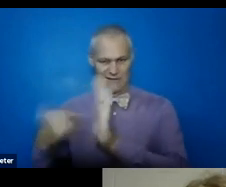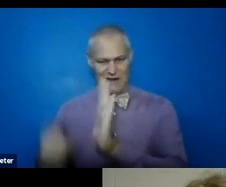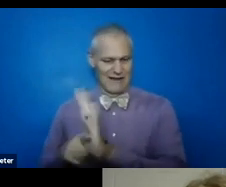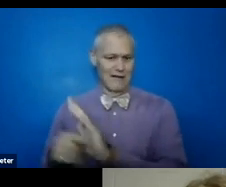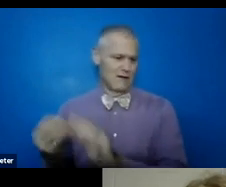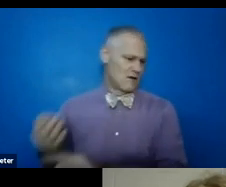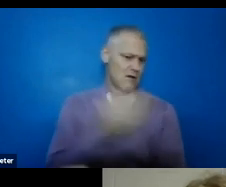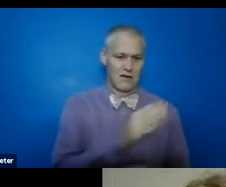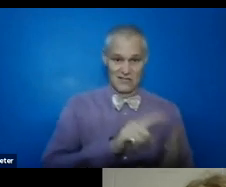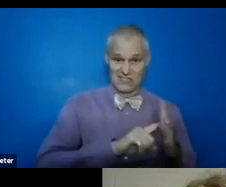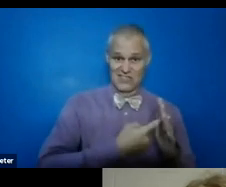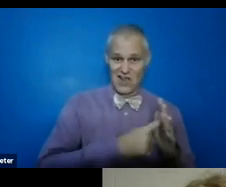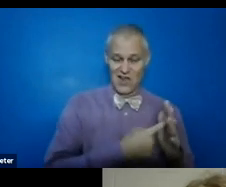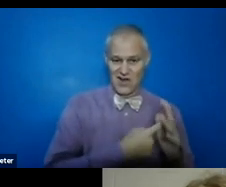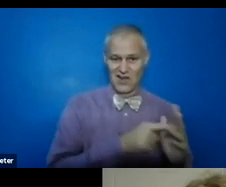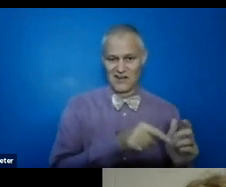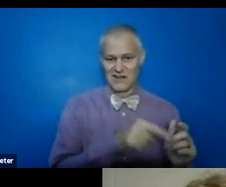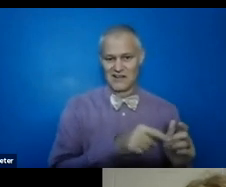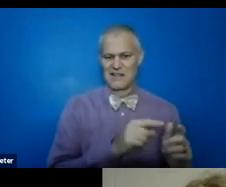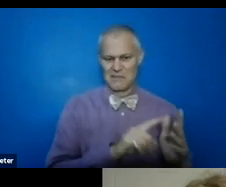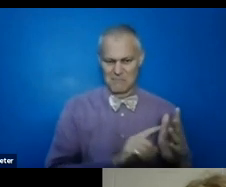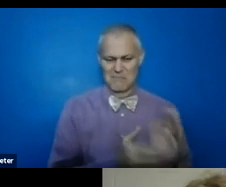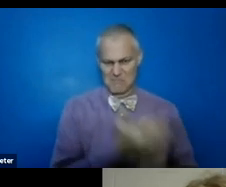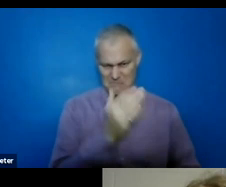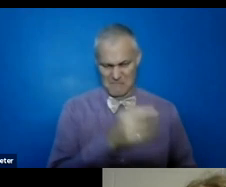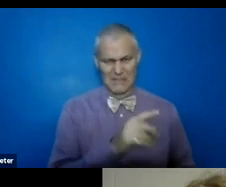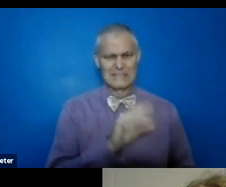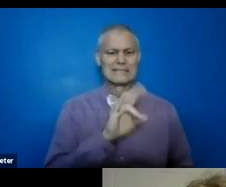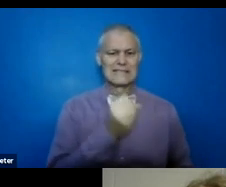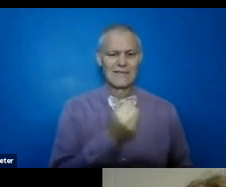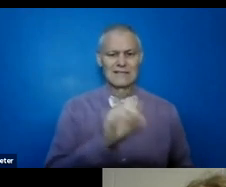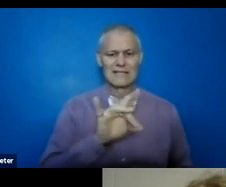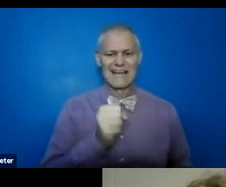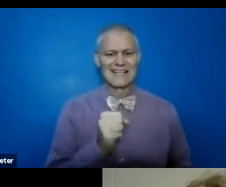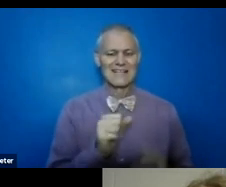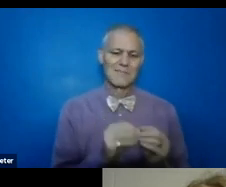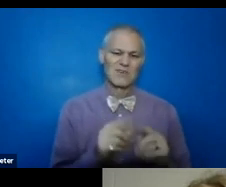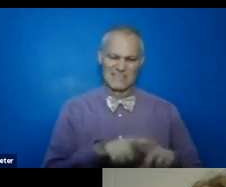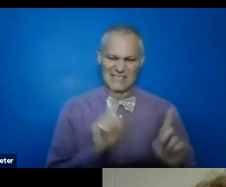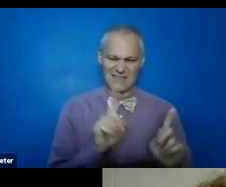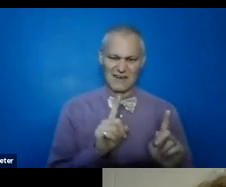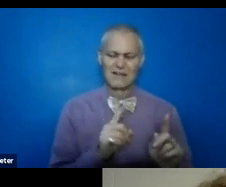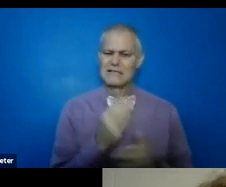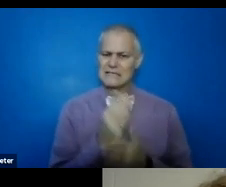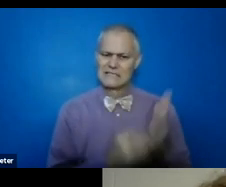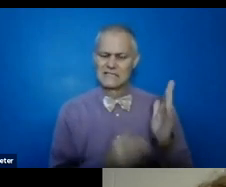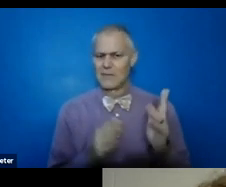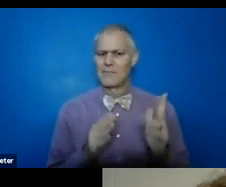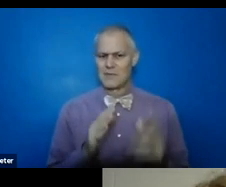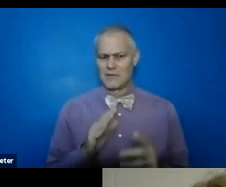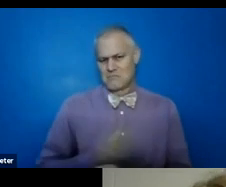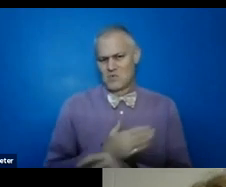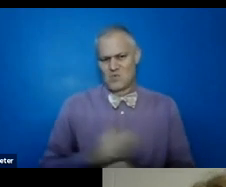in the earlier start of the beginning of it, the 70s and the 80s, it was a little different. But you have some of these artists, as hip hop